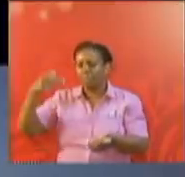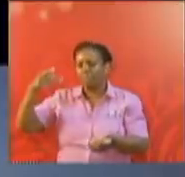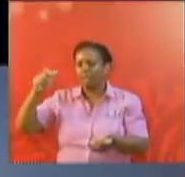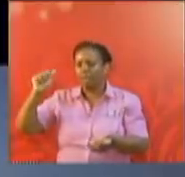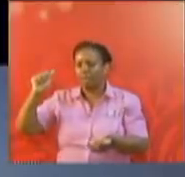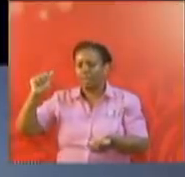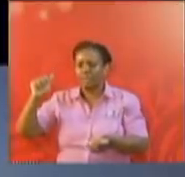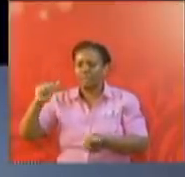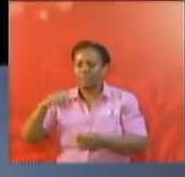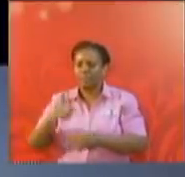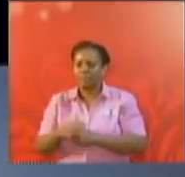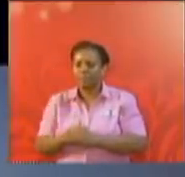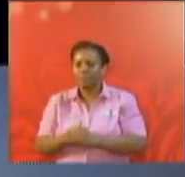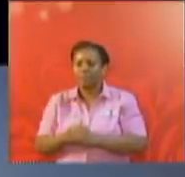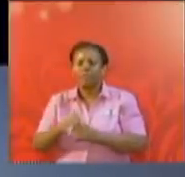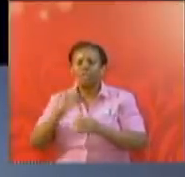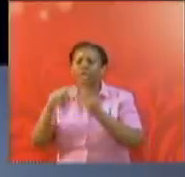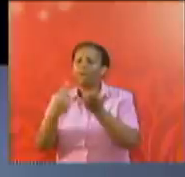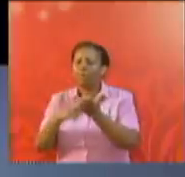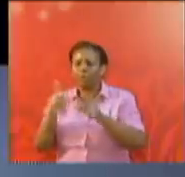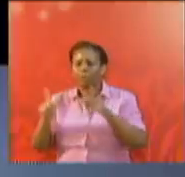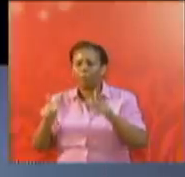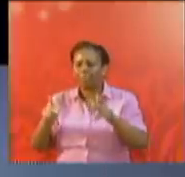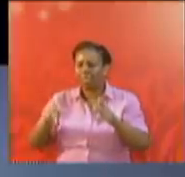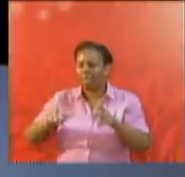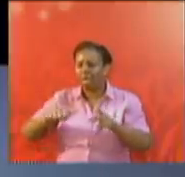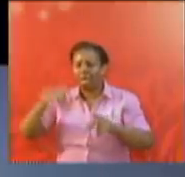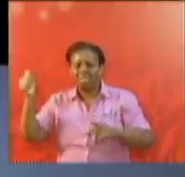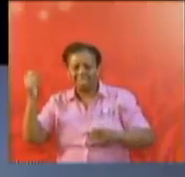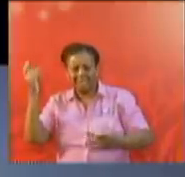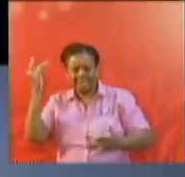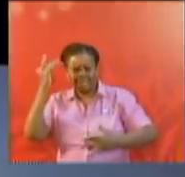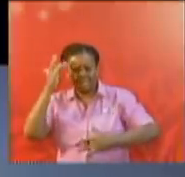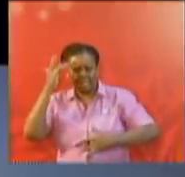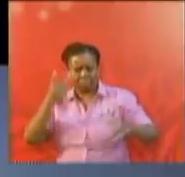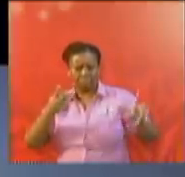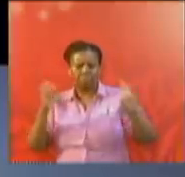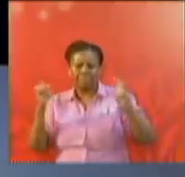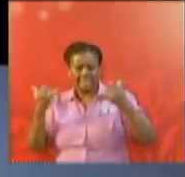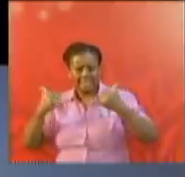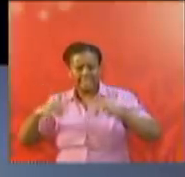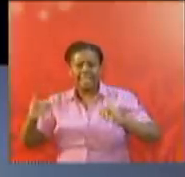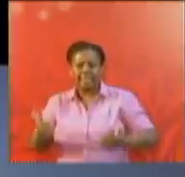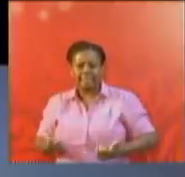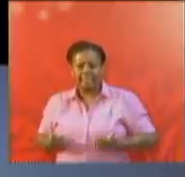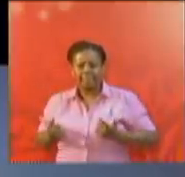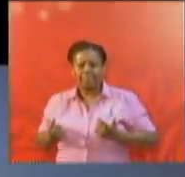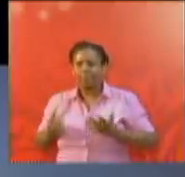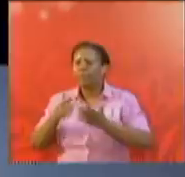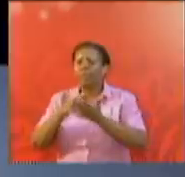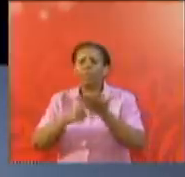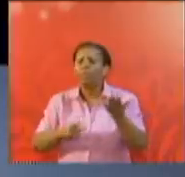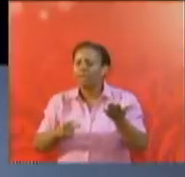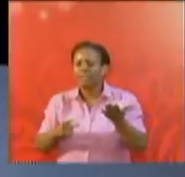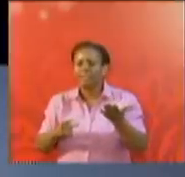Parkinson, on the matter of persons with underlying conditions and for those that survive, Can you perhaps share with us what type of lifestyle they are able to